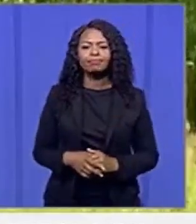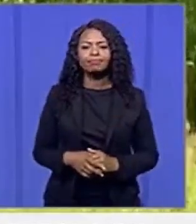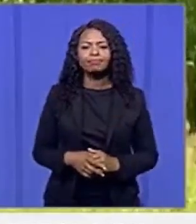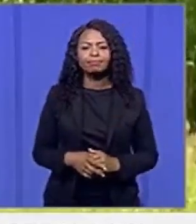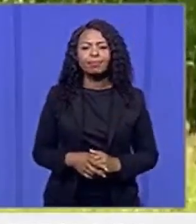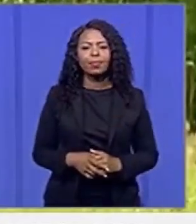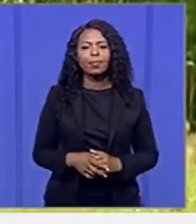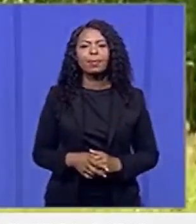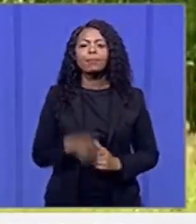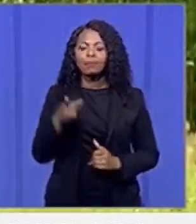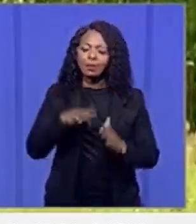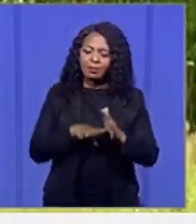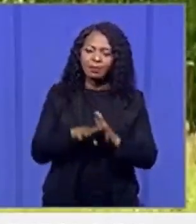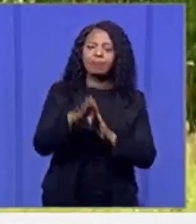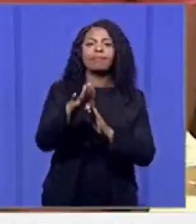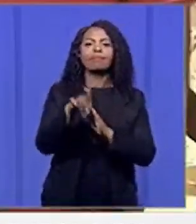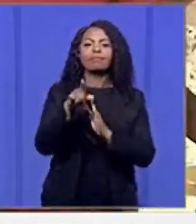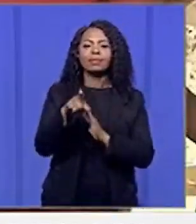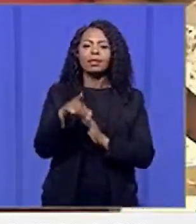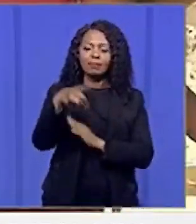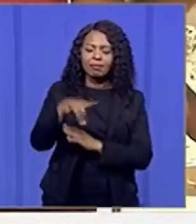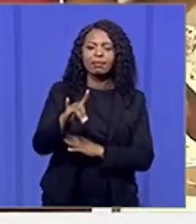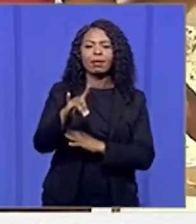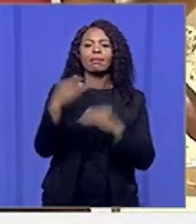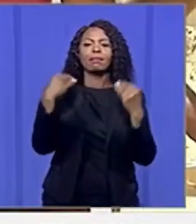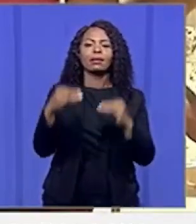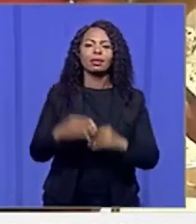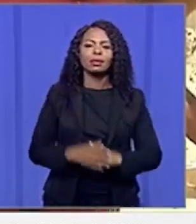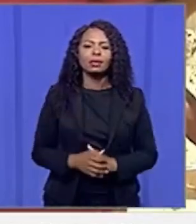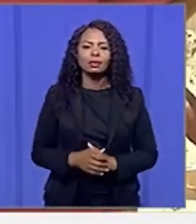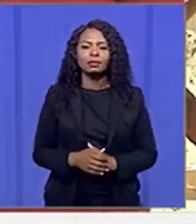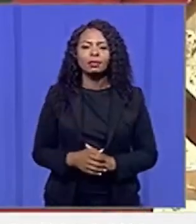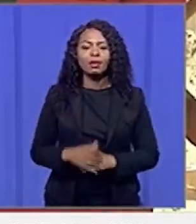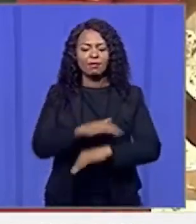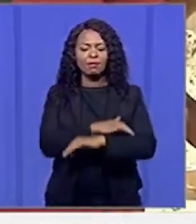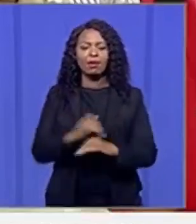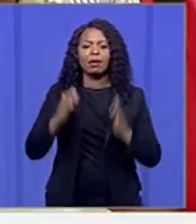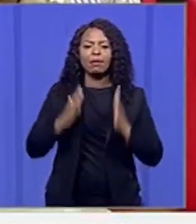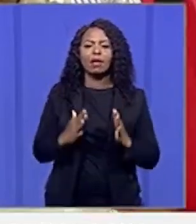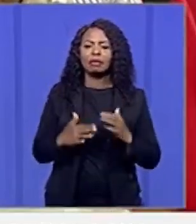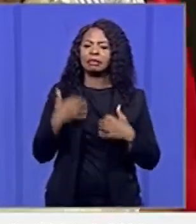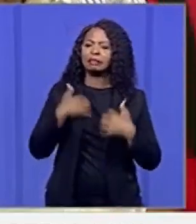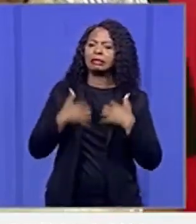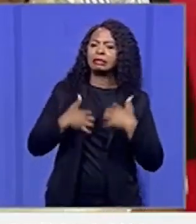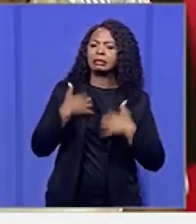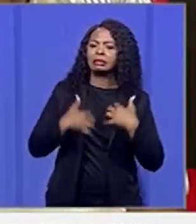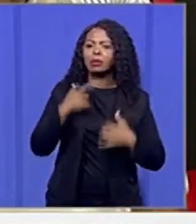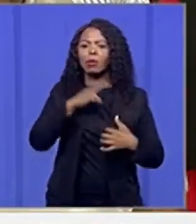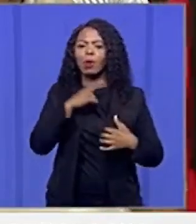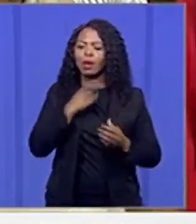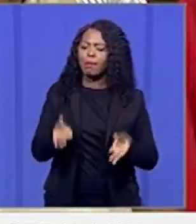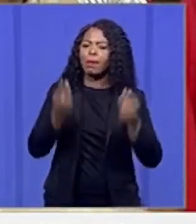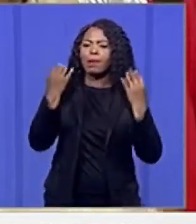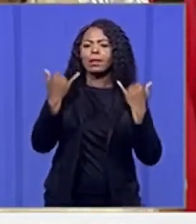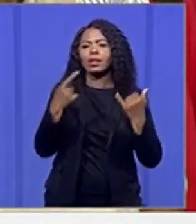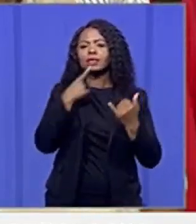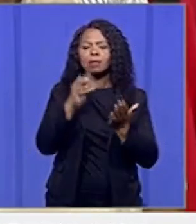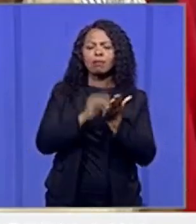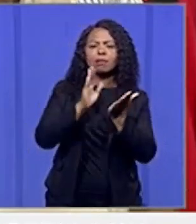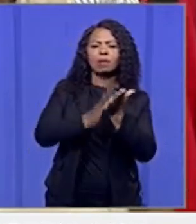leruo le la ntate wa bona ba tswele pele ka lona. Balemi ba sa tlabegile se morago ga go hwetša direkoto fa go latofatšwa